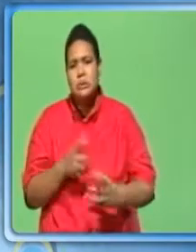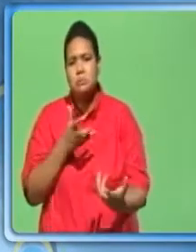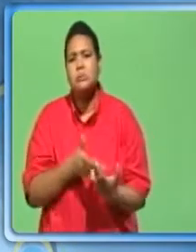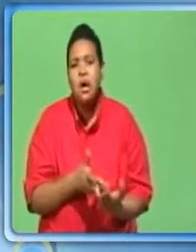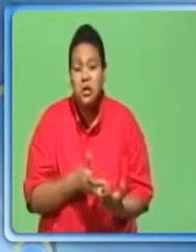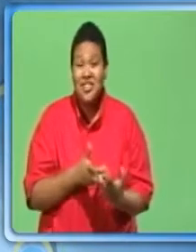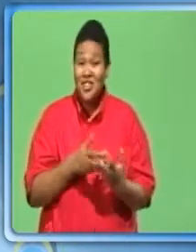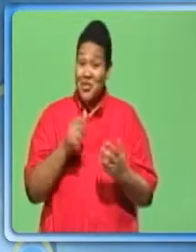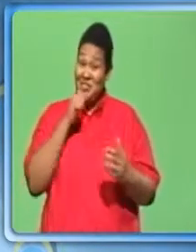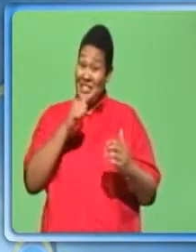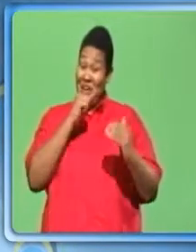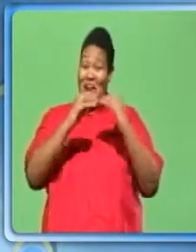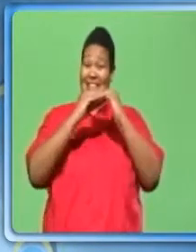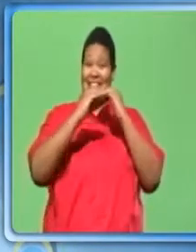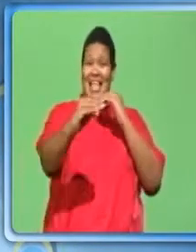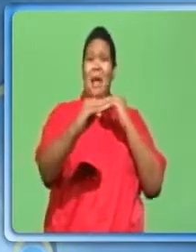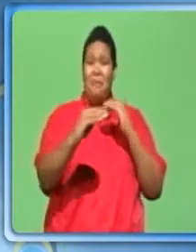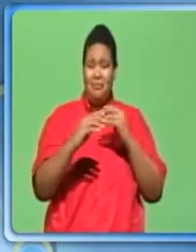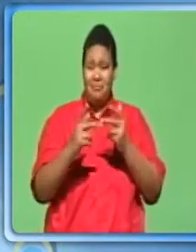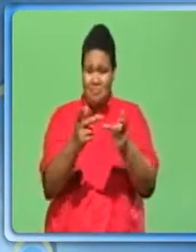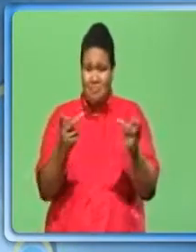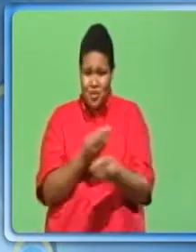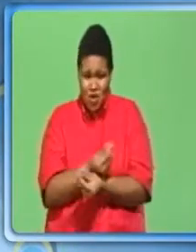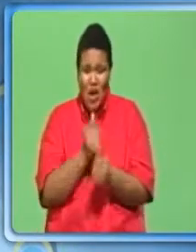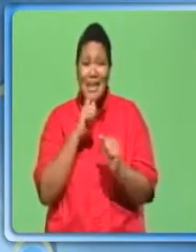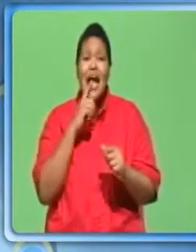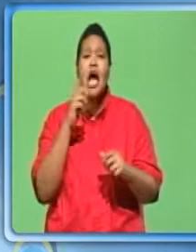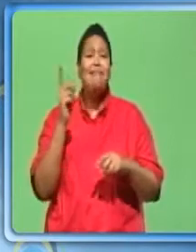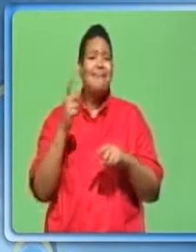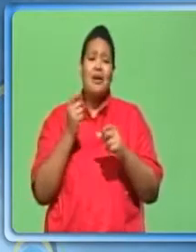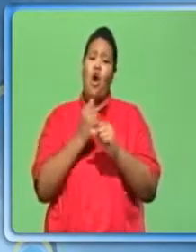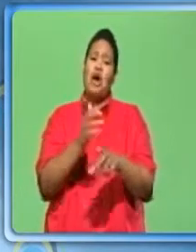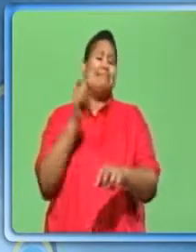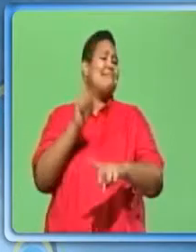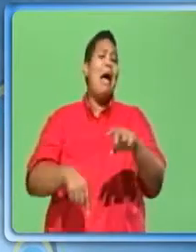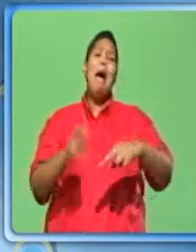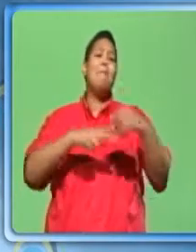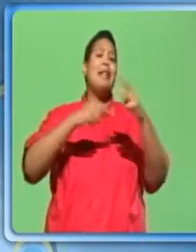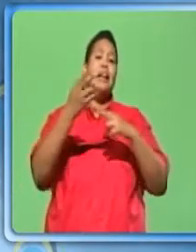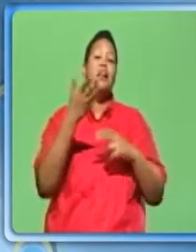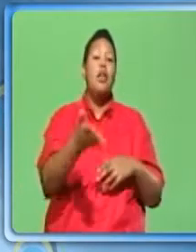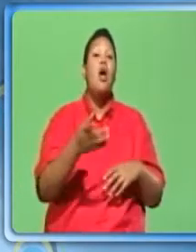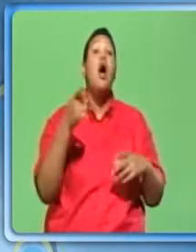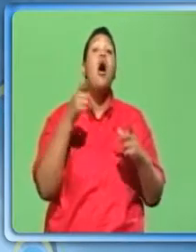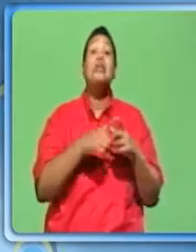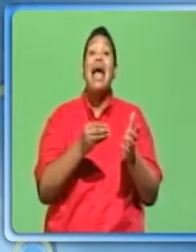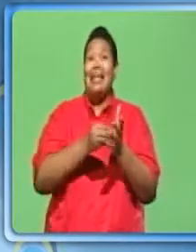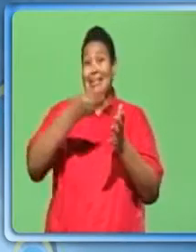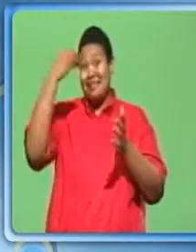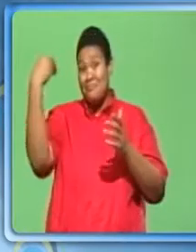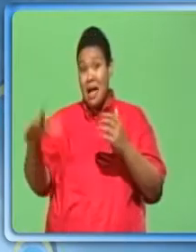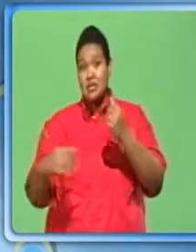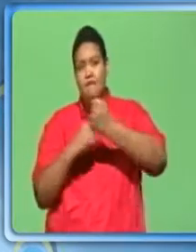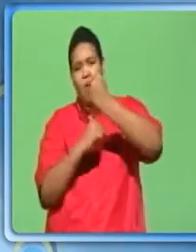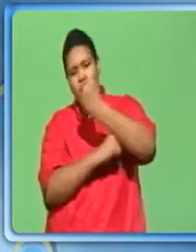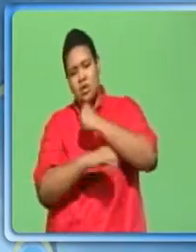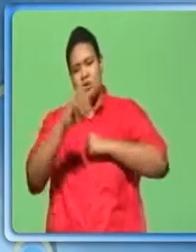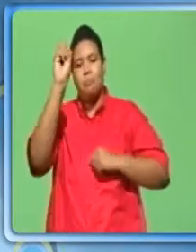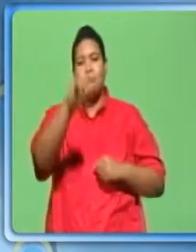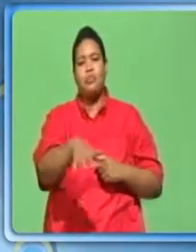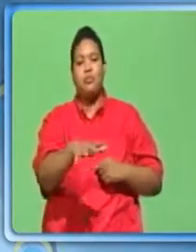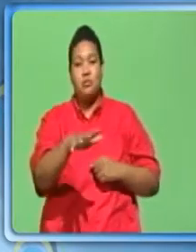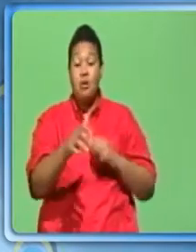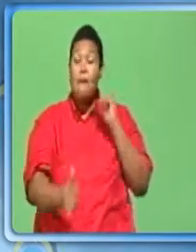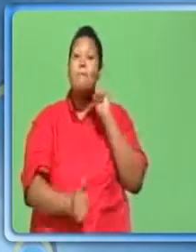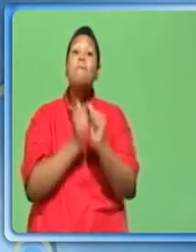Unstable soils may cause a site to be unbuildable unless a very expensive foundation is put in place.